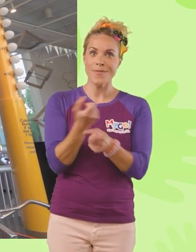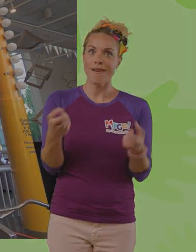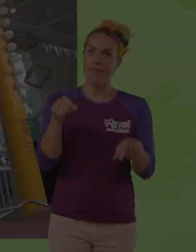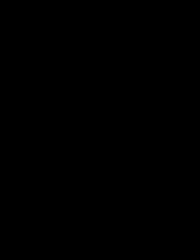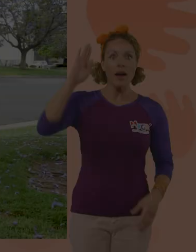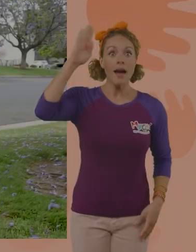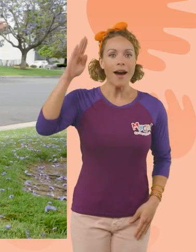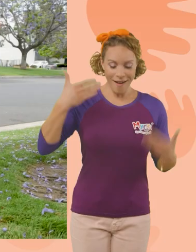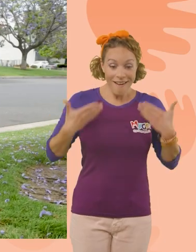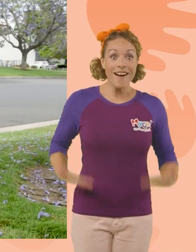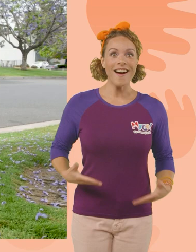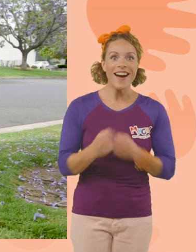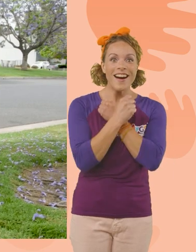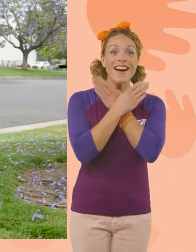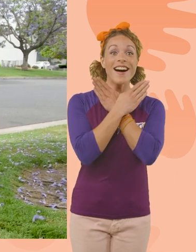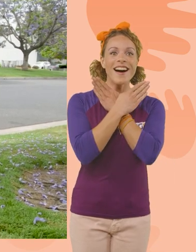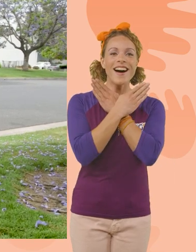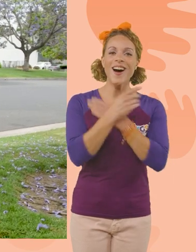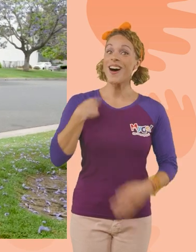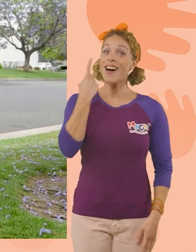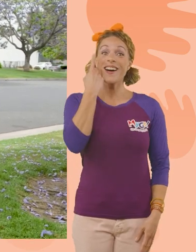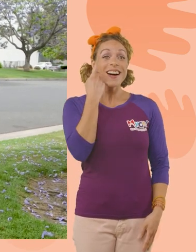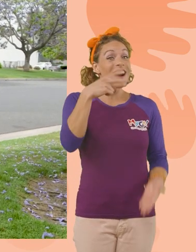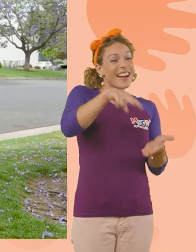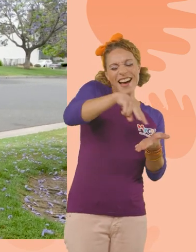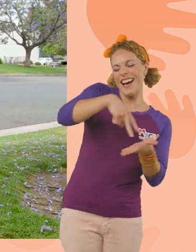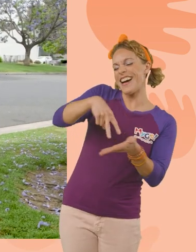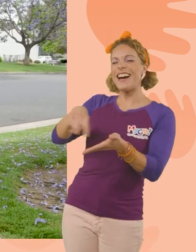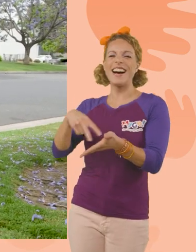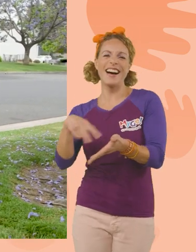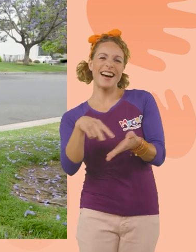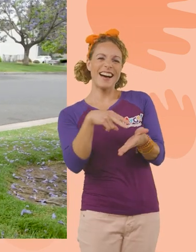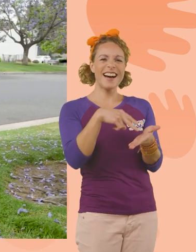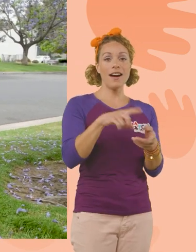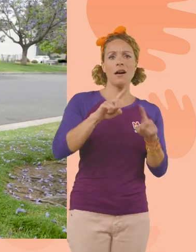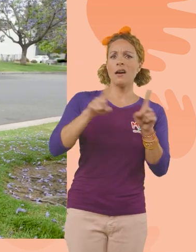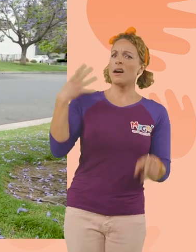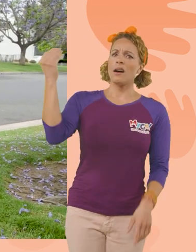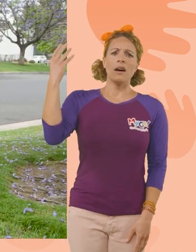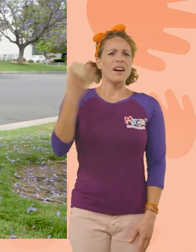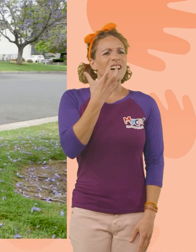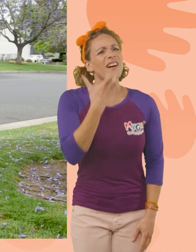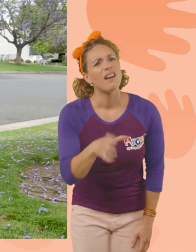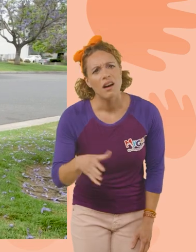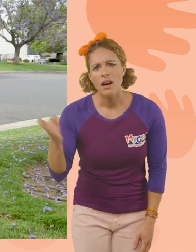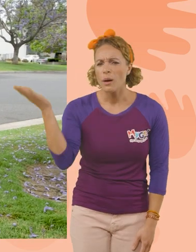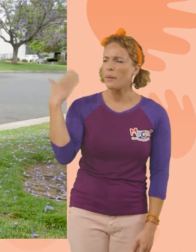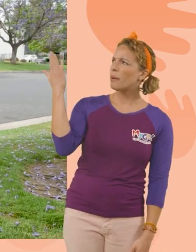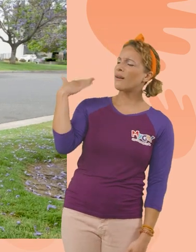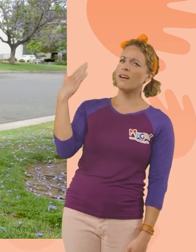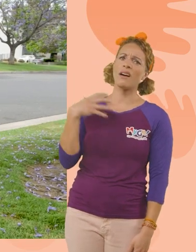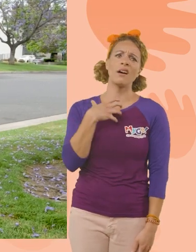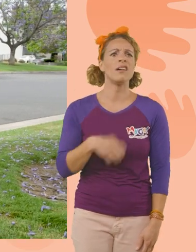Bye-bye. Hey, it's me, Blippi, and I was just dancing. But it's really hot